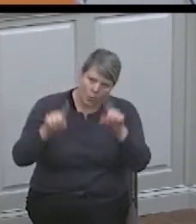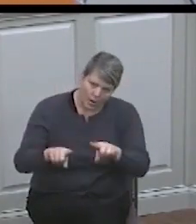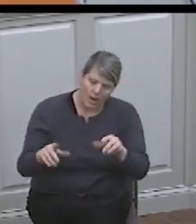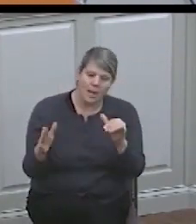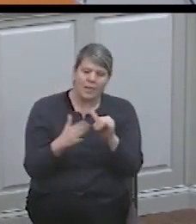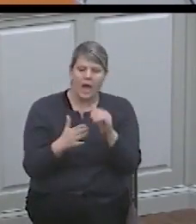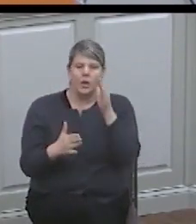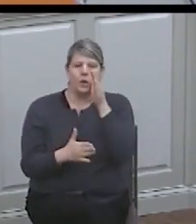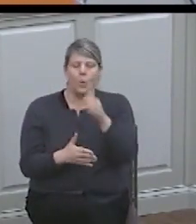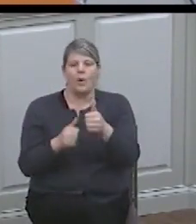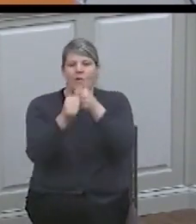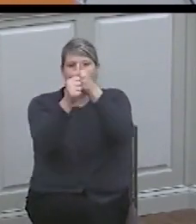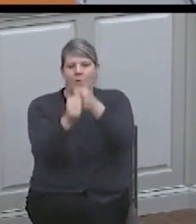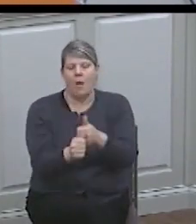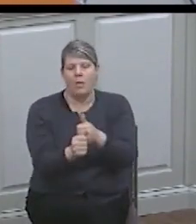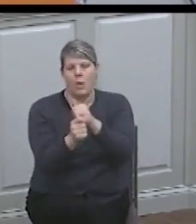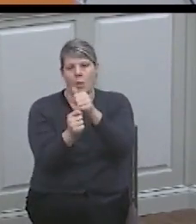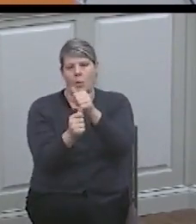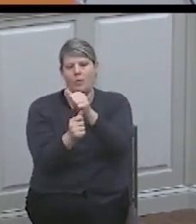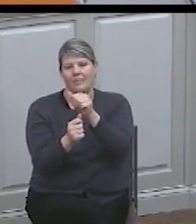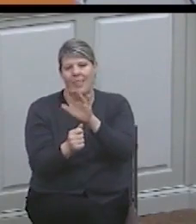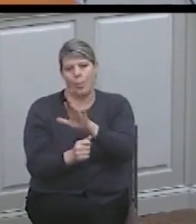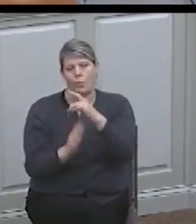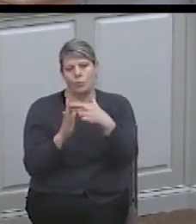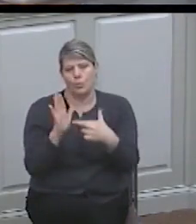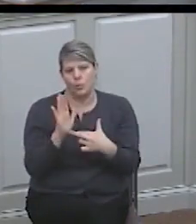accountable to holding up.